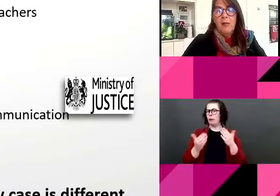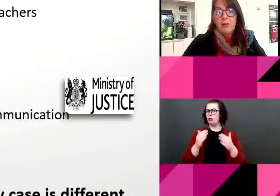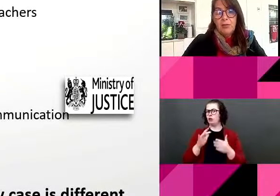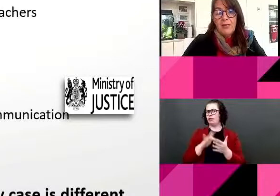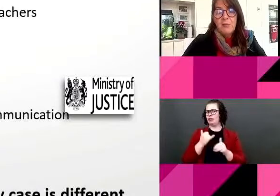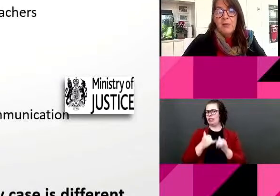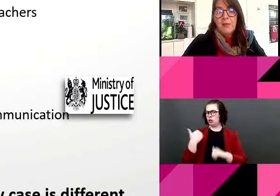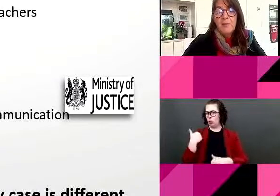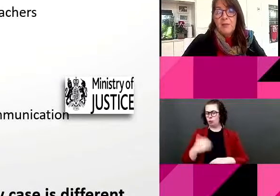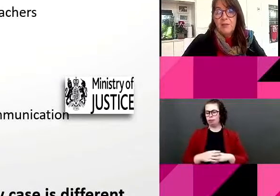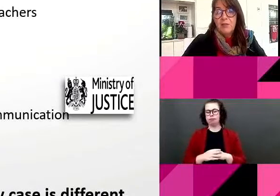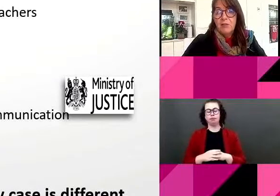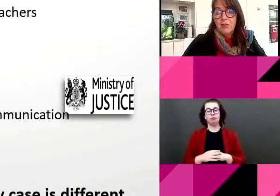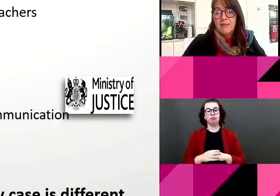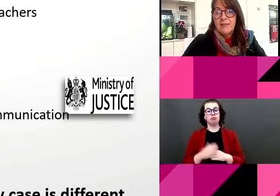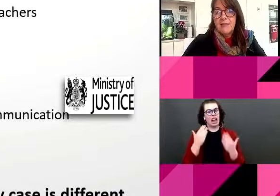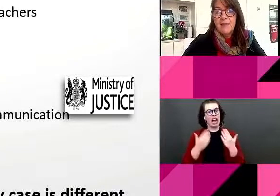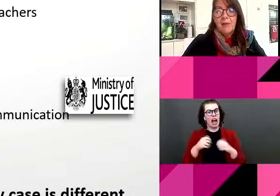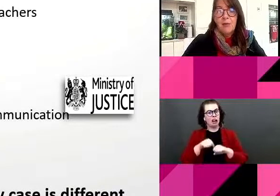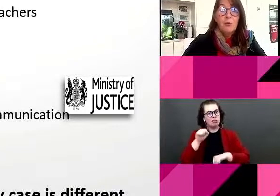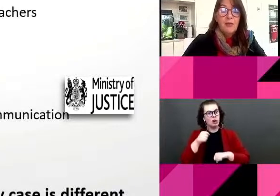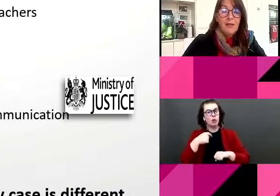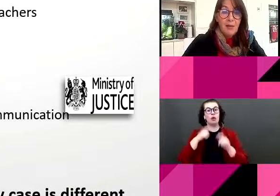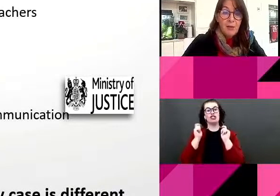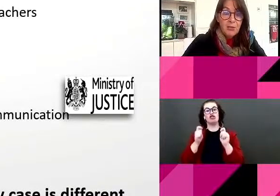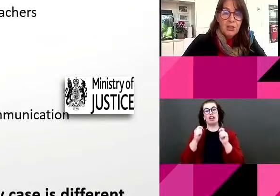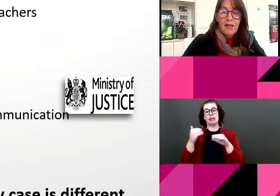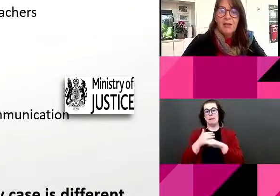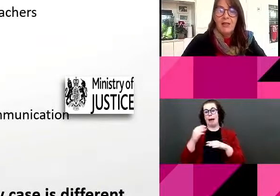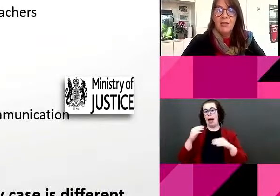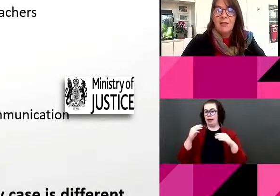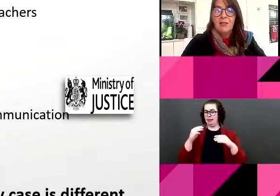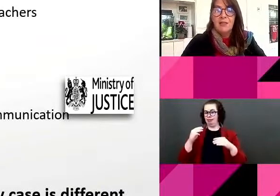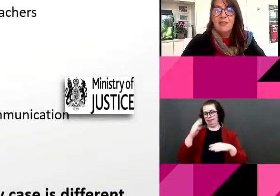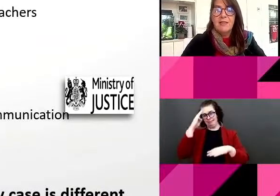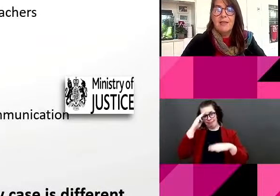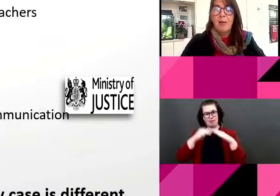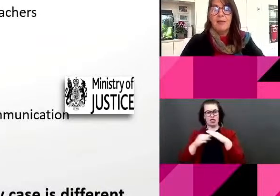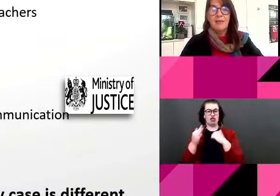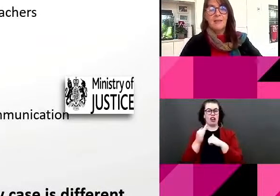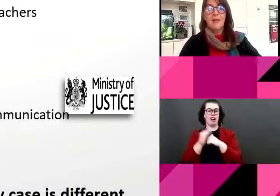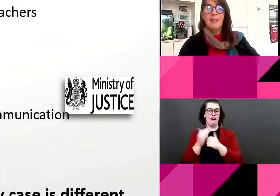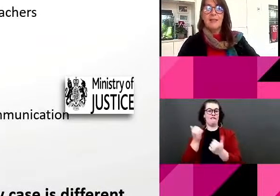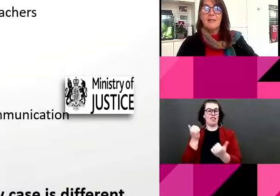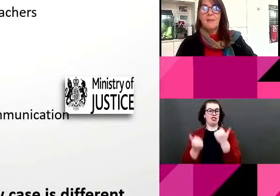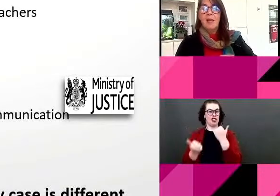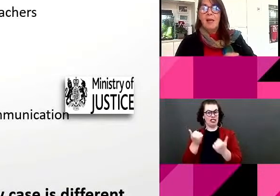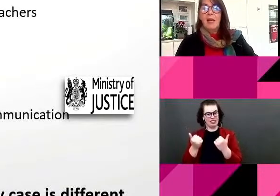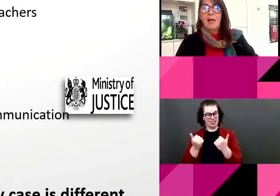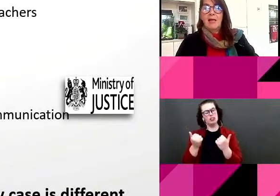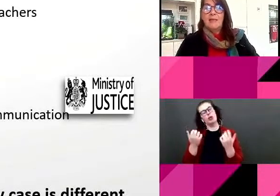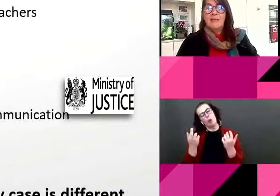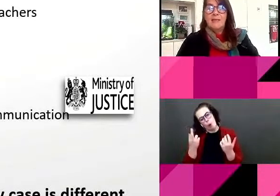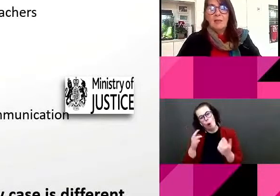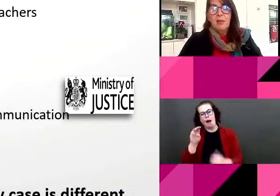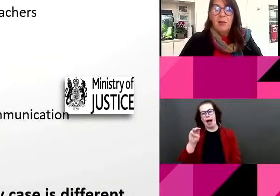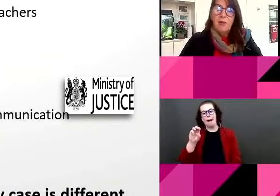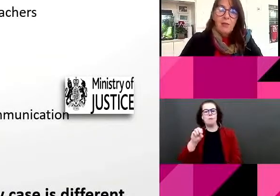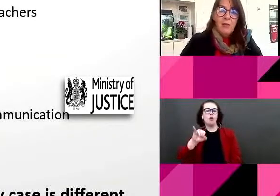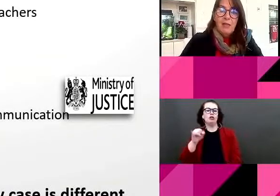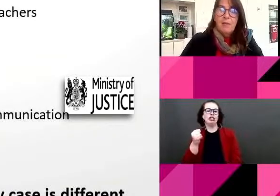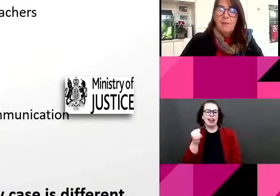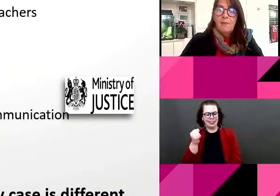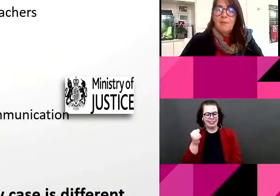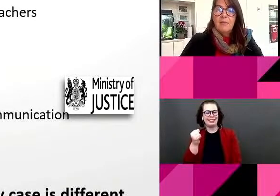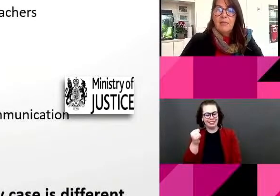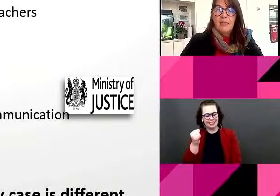We are trained by the Ministry of Justice. I might call it the MOJ occasionally. I just slip back into that. And you have a